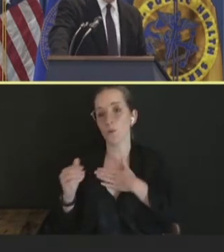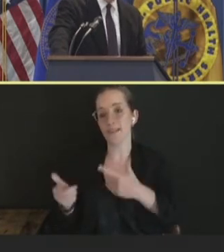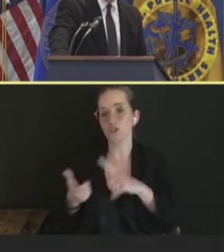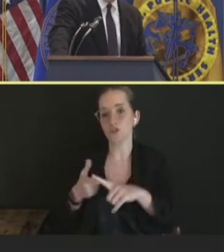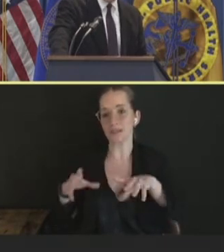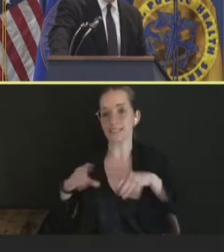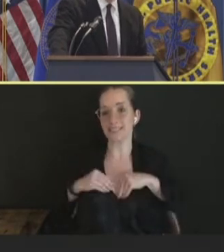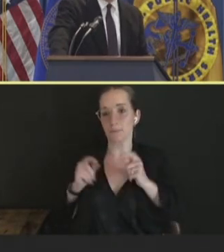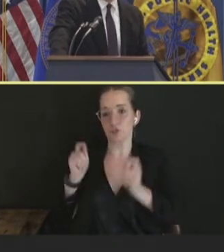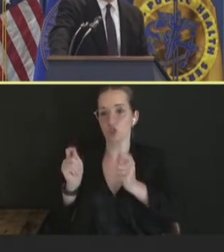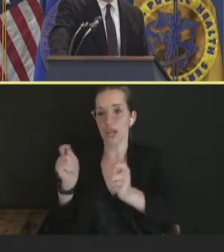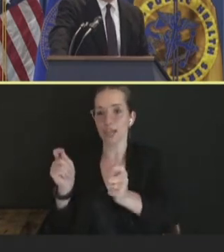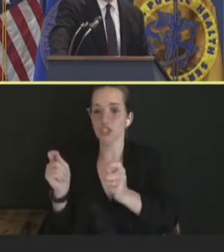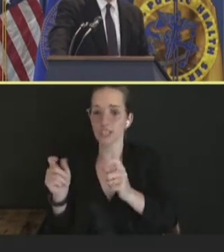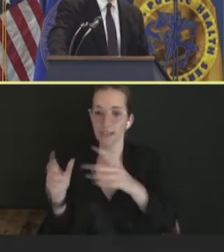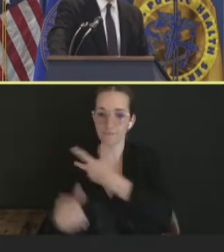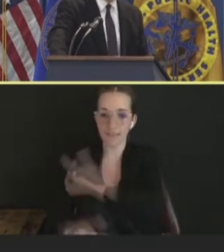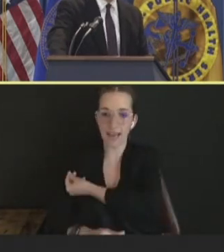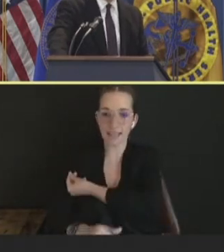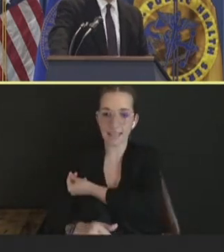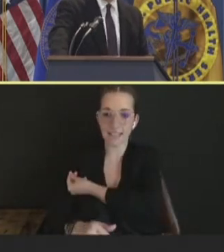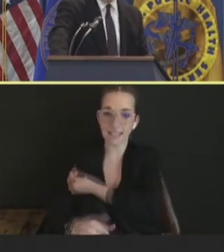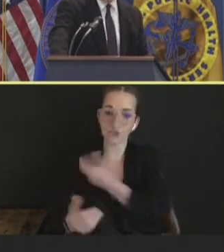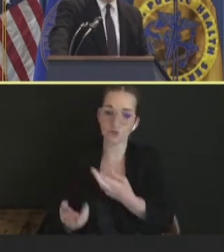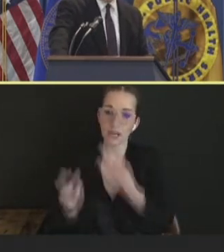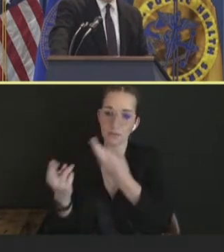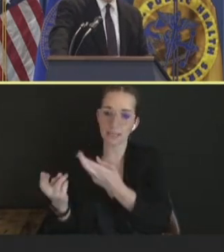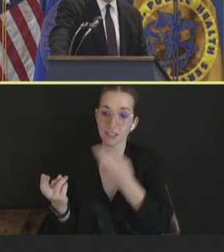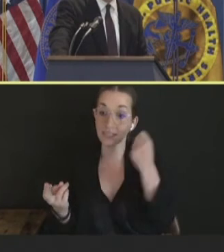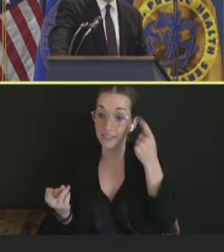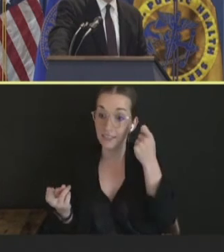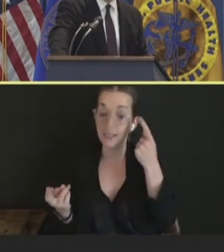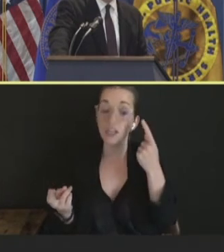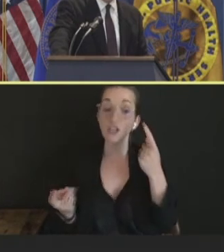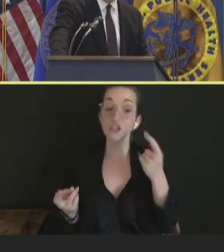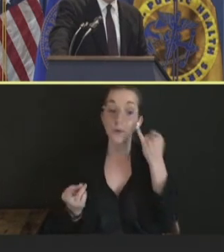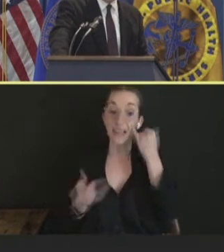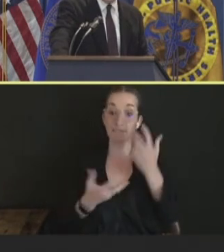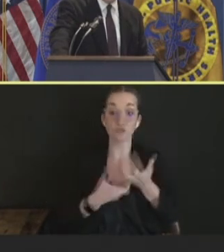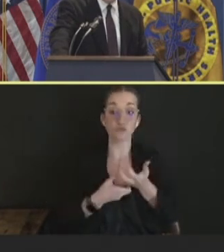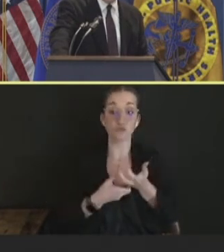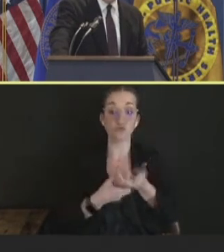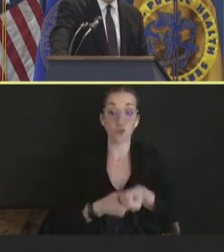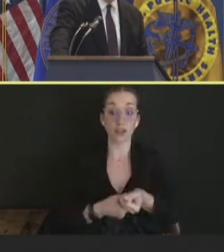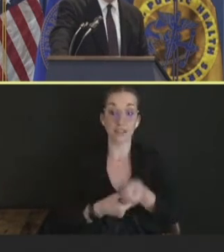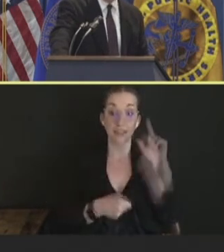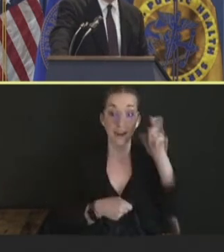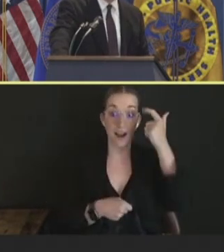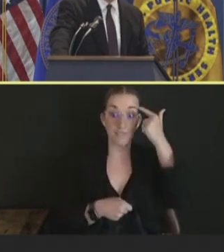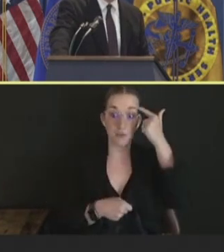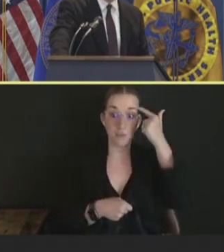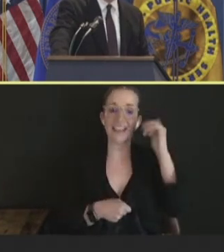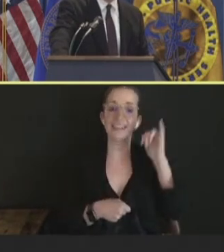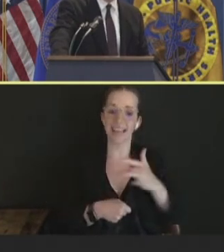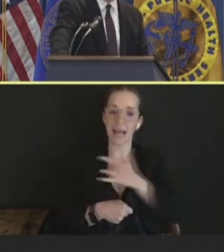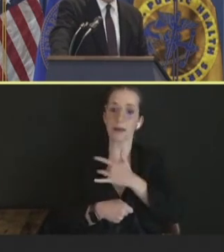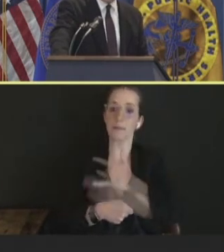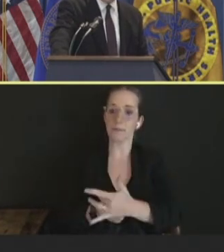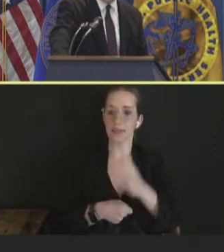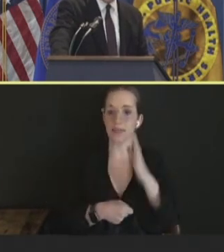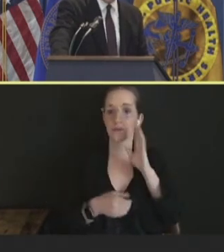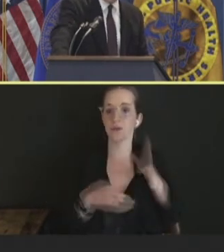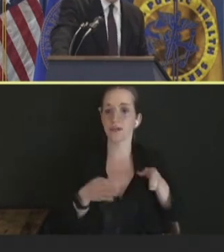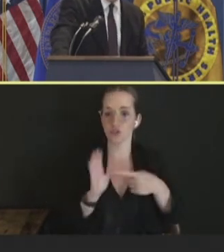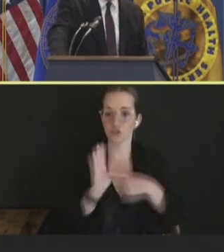short, trust in government is a pretty strong predictor of your intent to vaccinate. And as the Pew Research Center